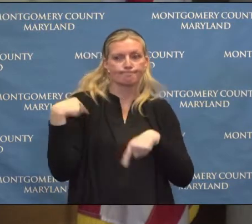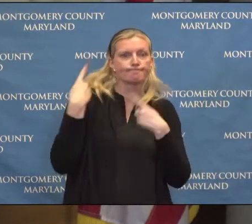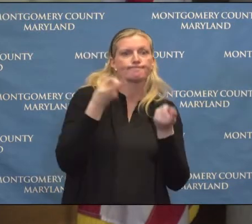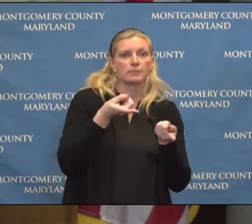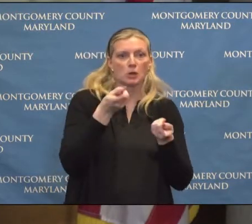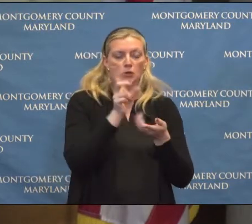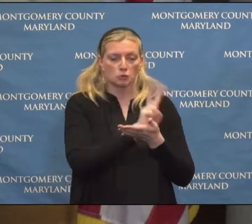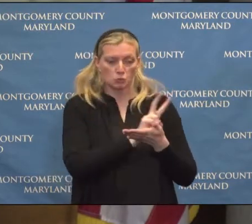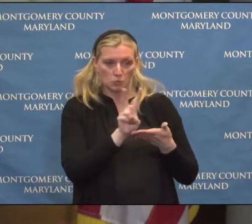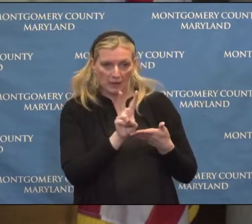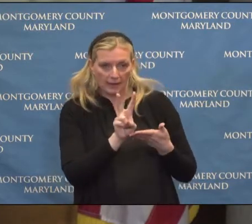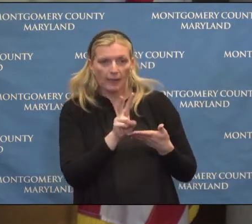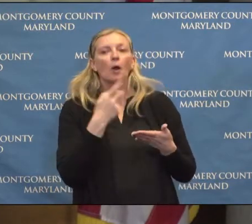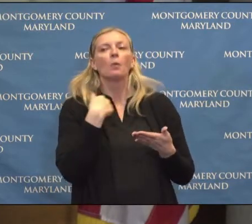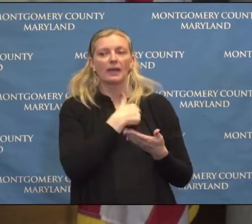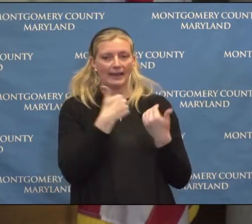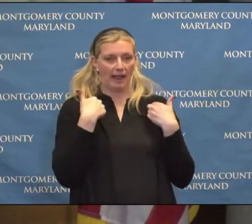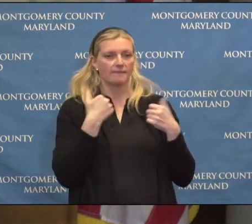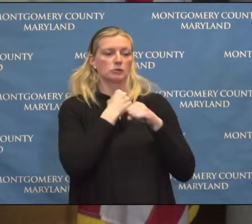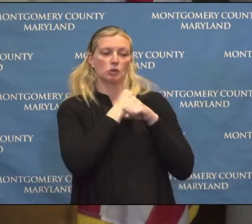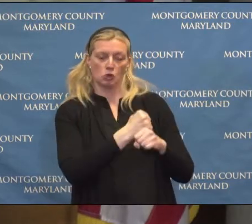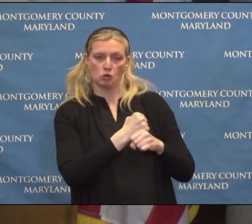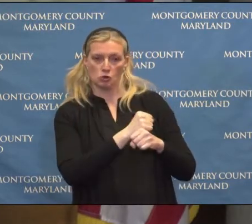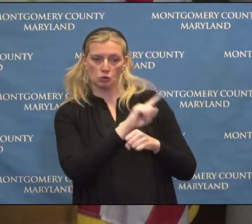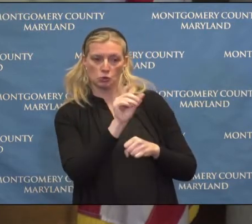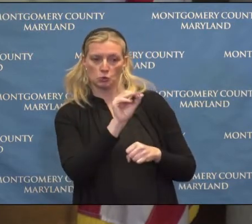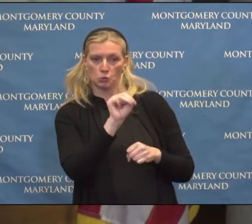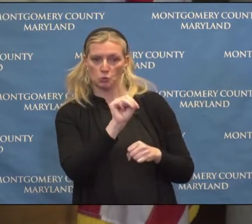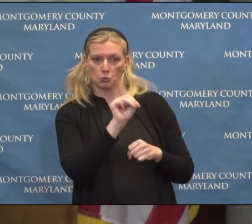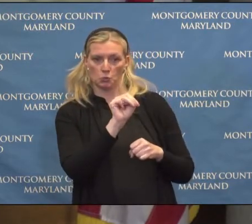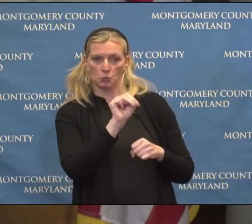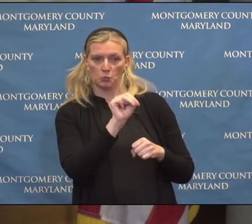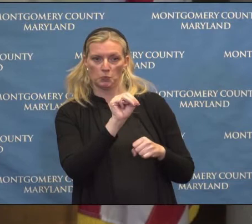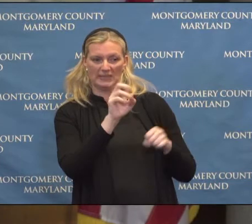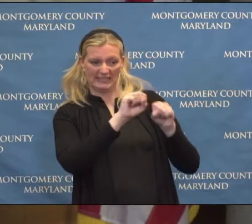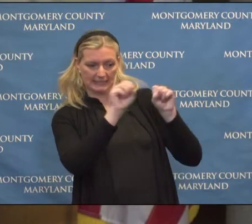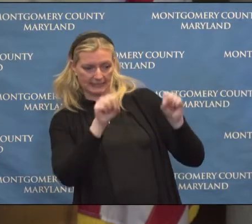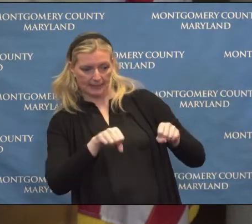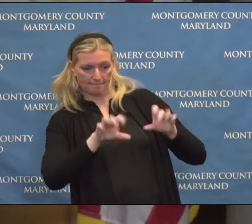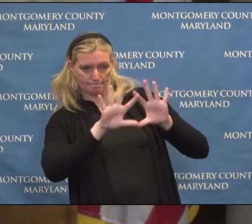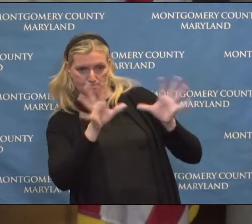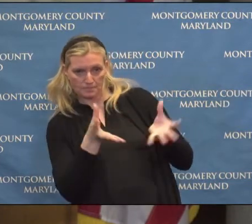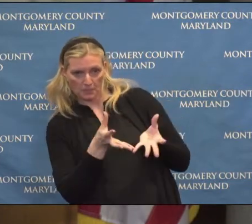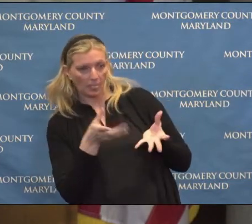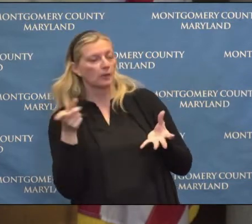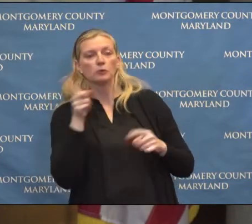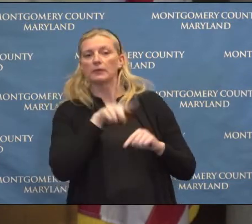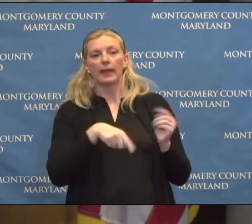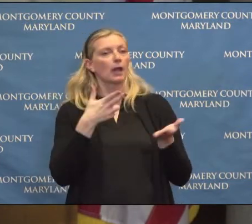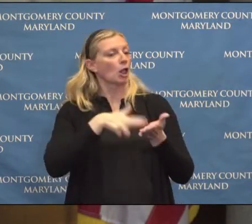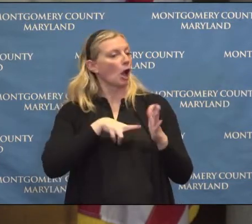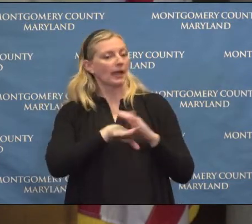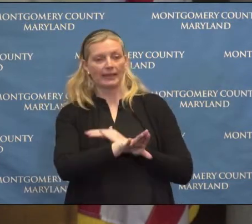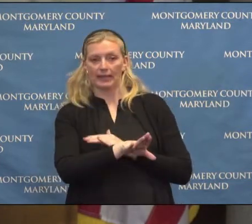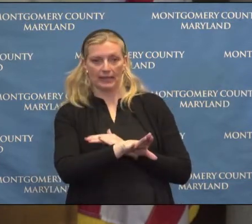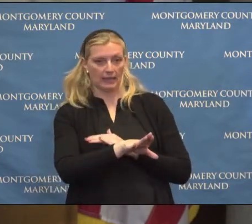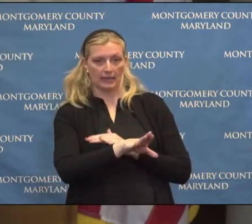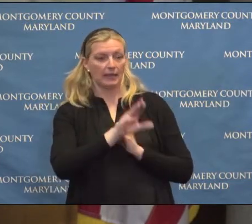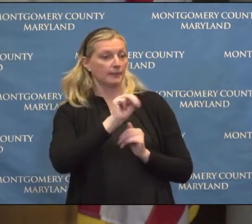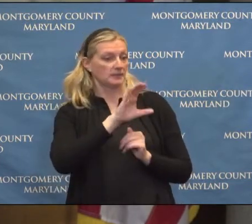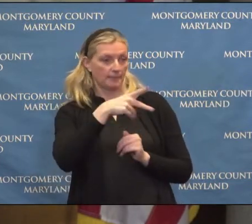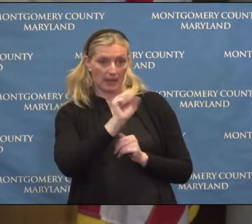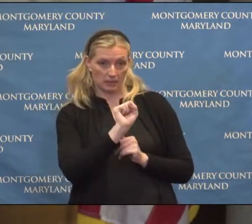have a secure Zoom system where if you don't log in with an MCPS login, you can't get in the class. So